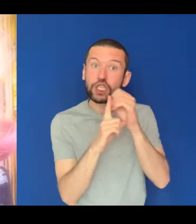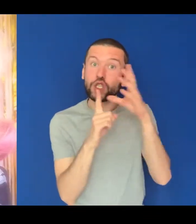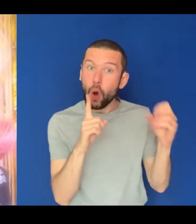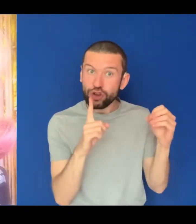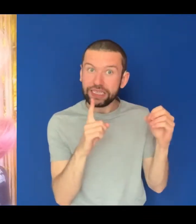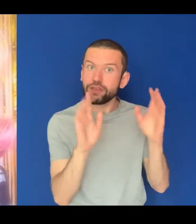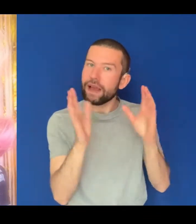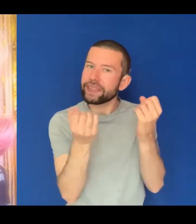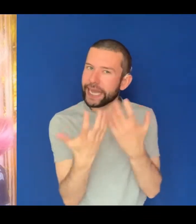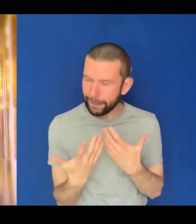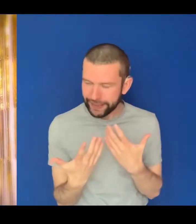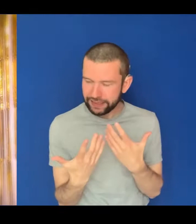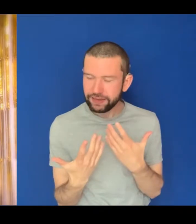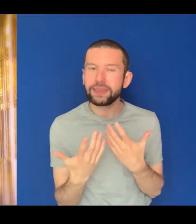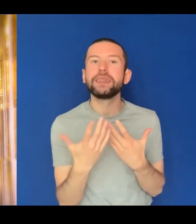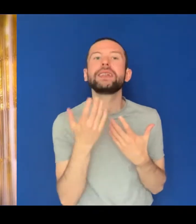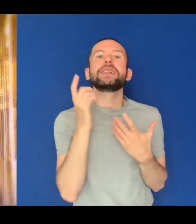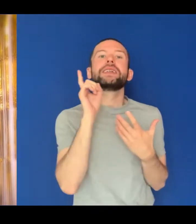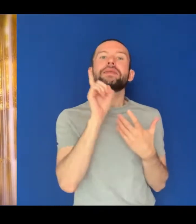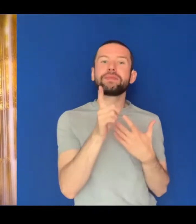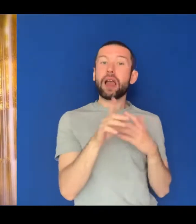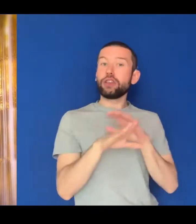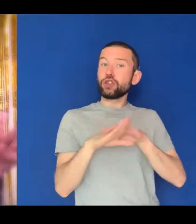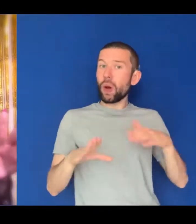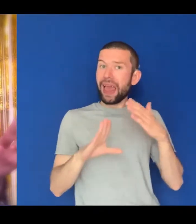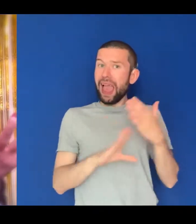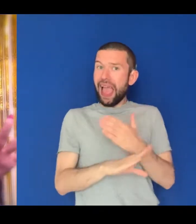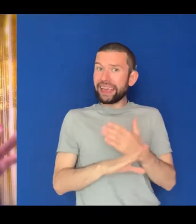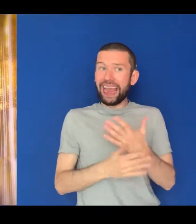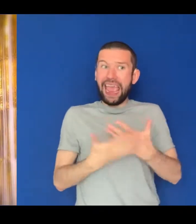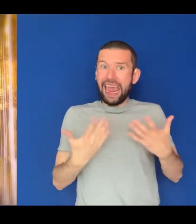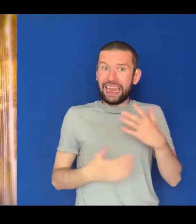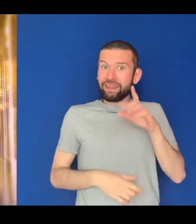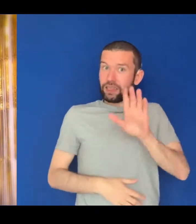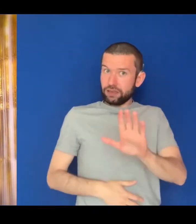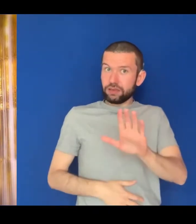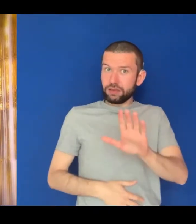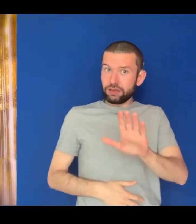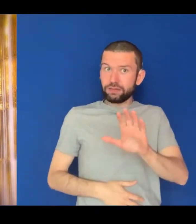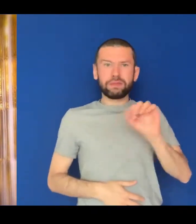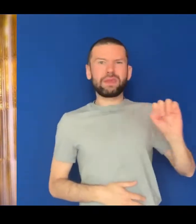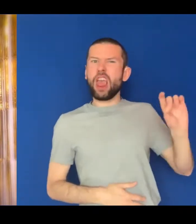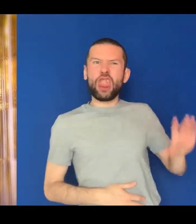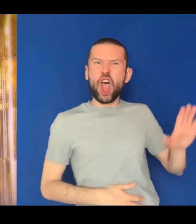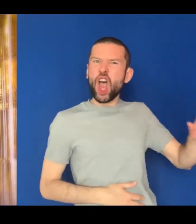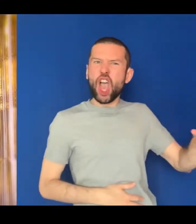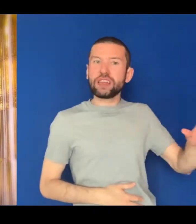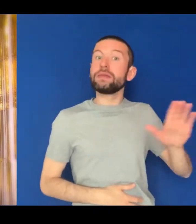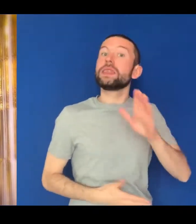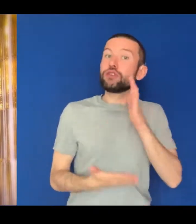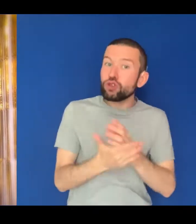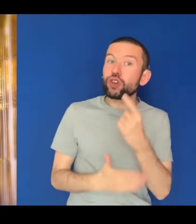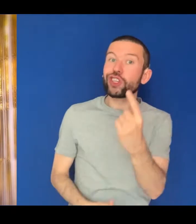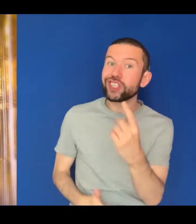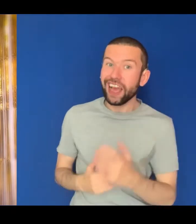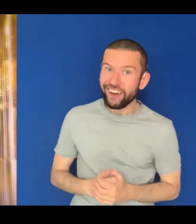the Tories, don't hide anything. They're lost, babes. Stay true to you.